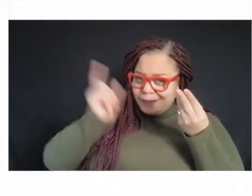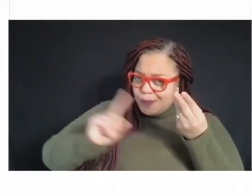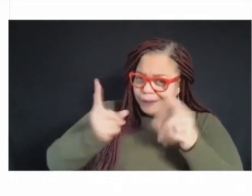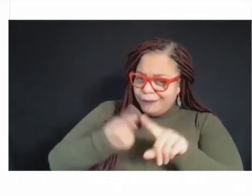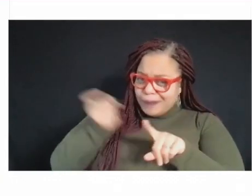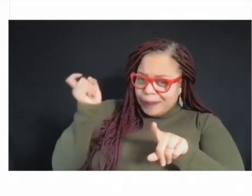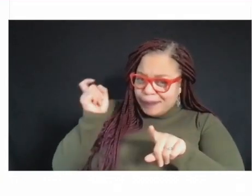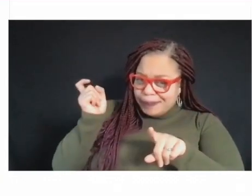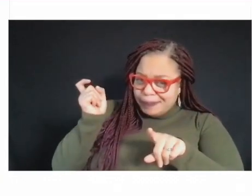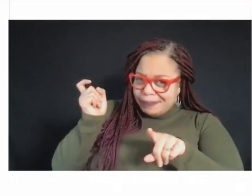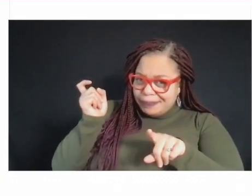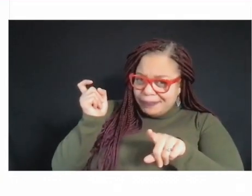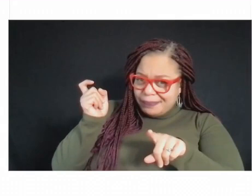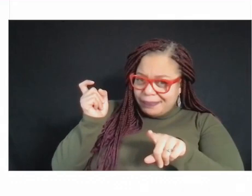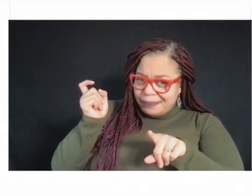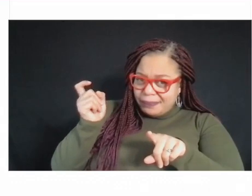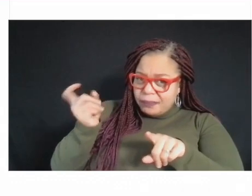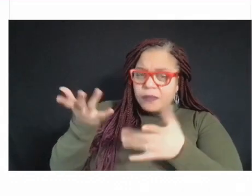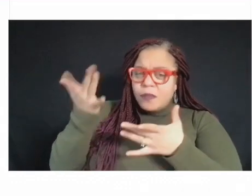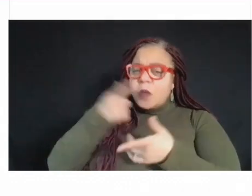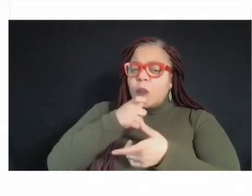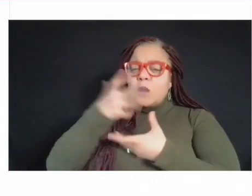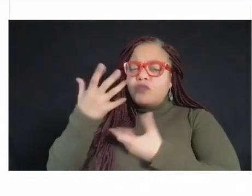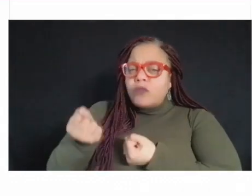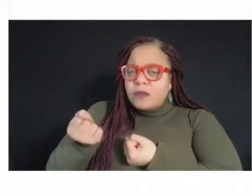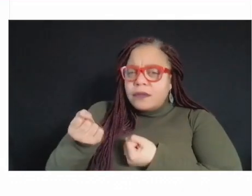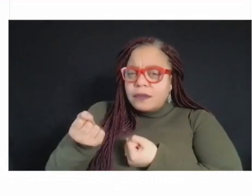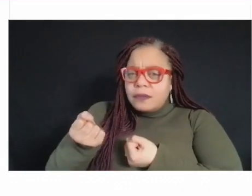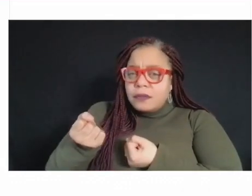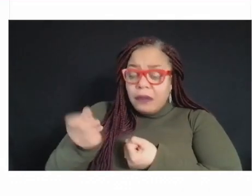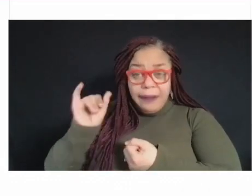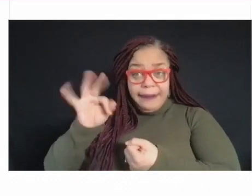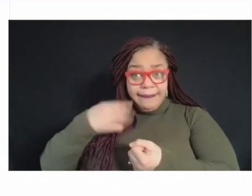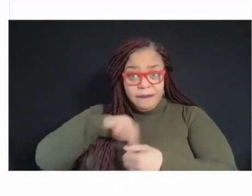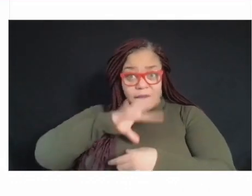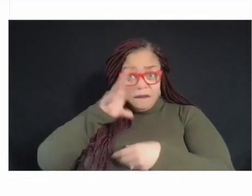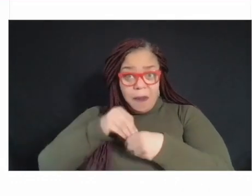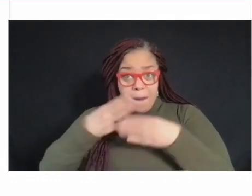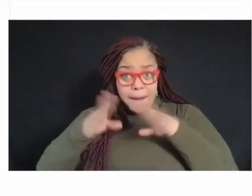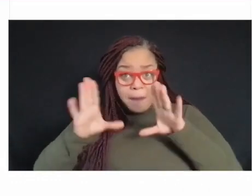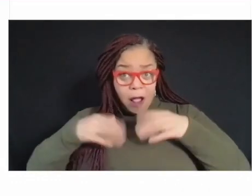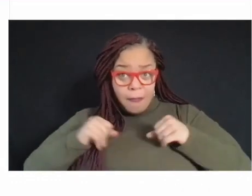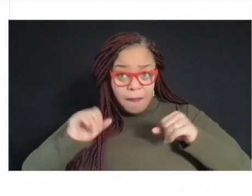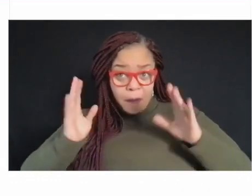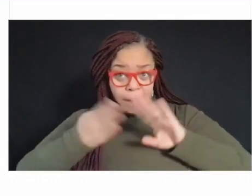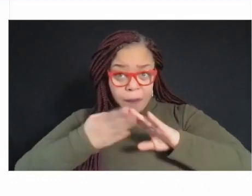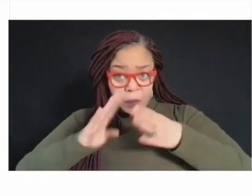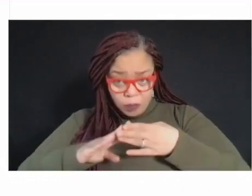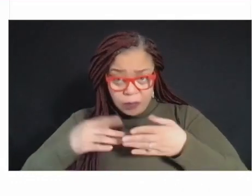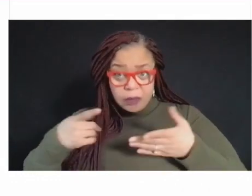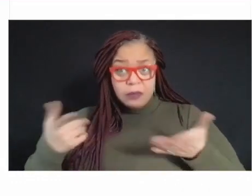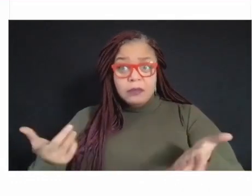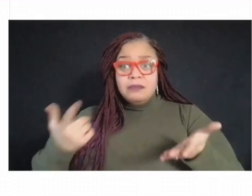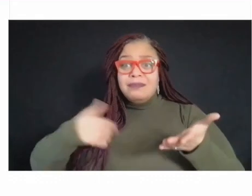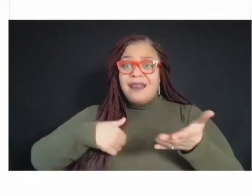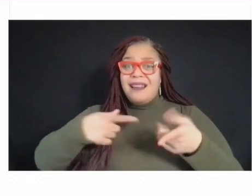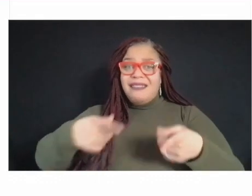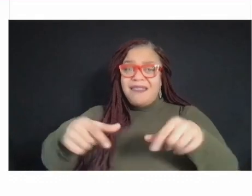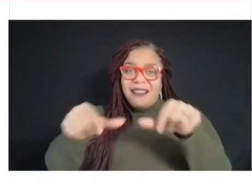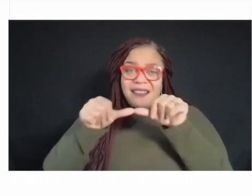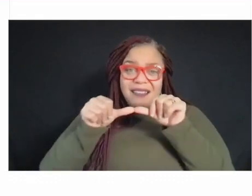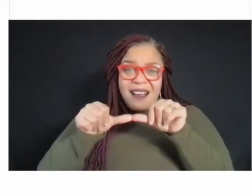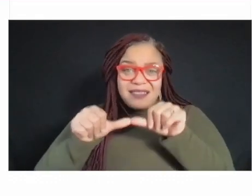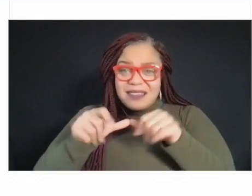And if we in the public health community, which have had almost a constant evolving message, some almost